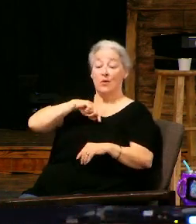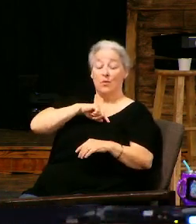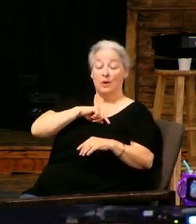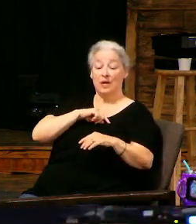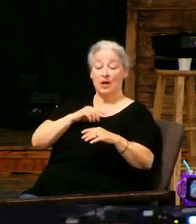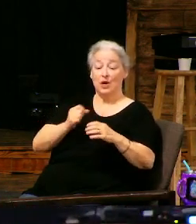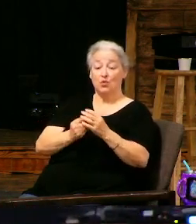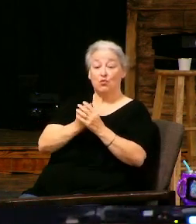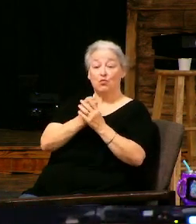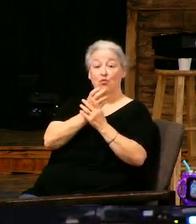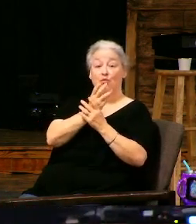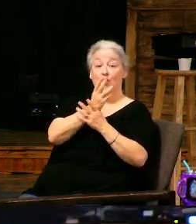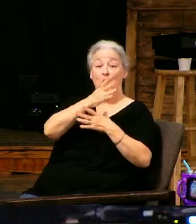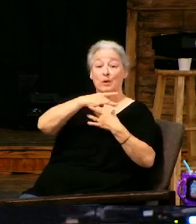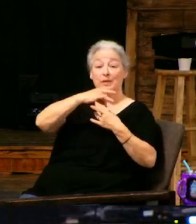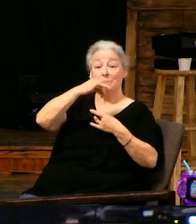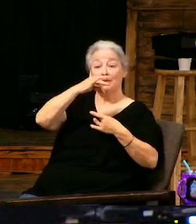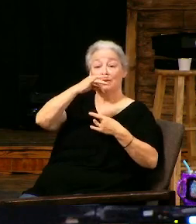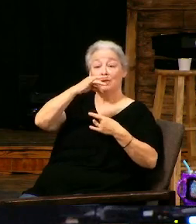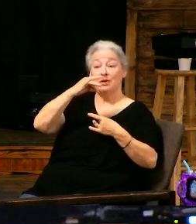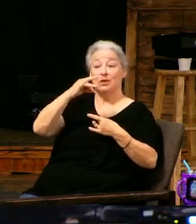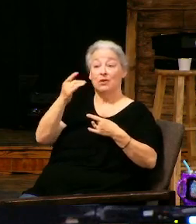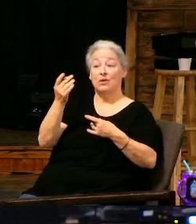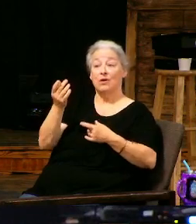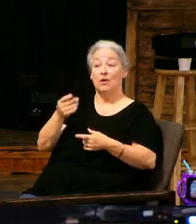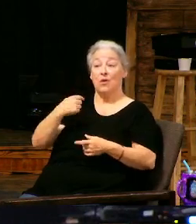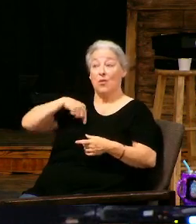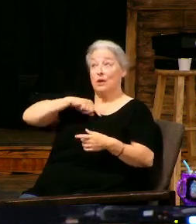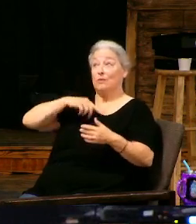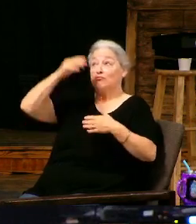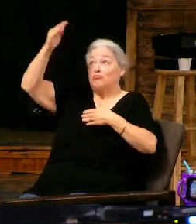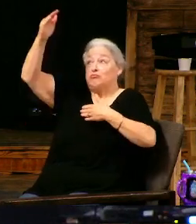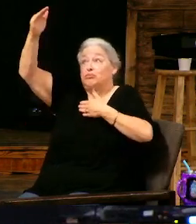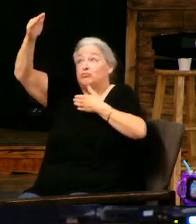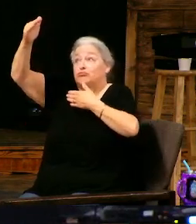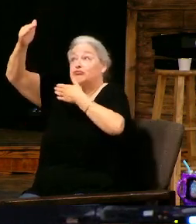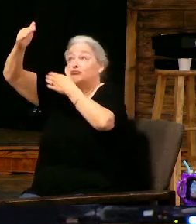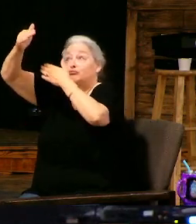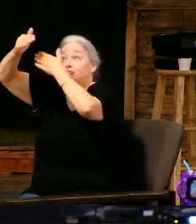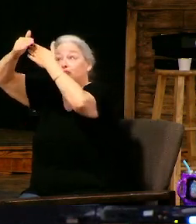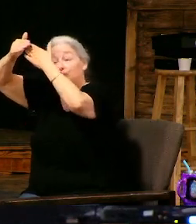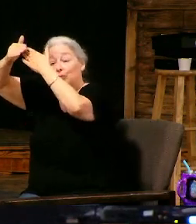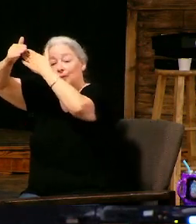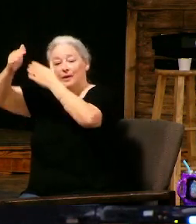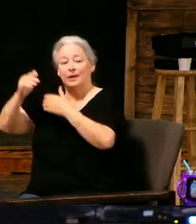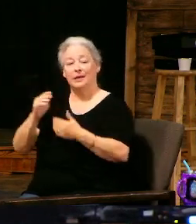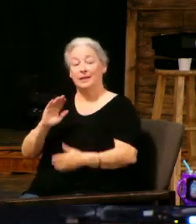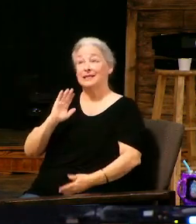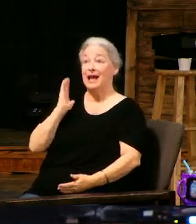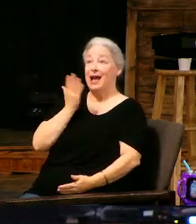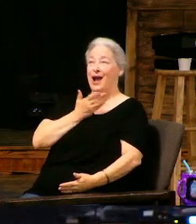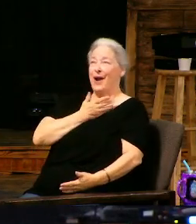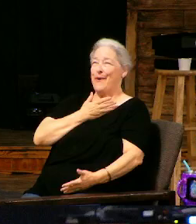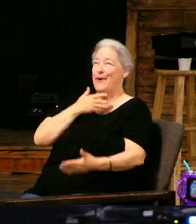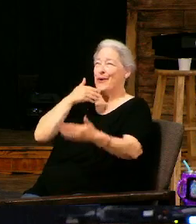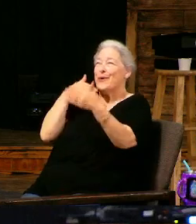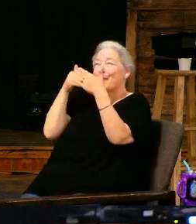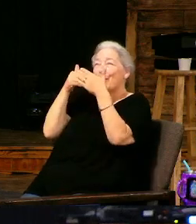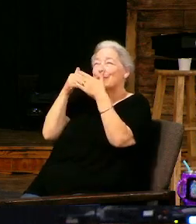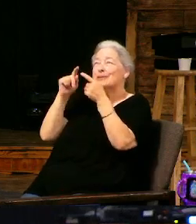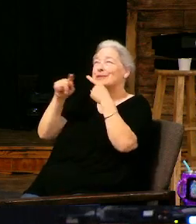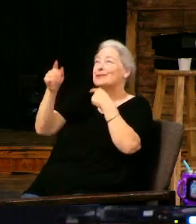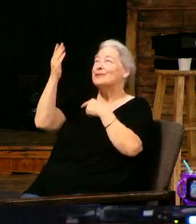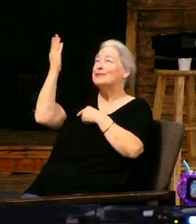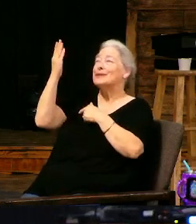drawing closer to the Lord? Is our interaction with him and our intimacy and closeness to him going